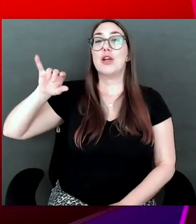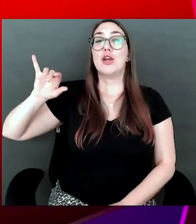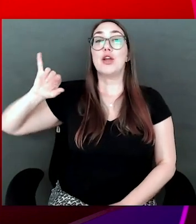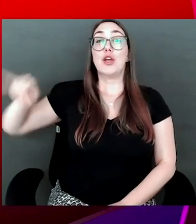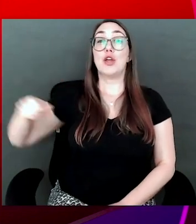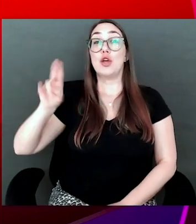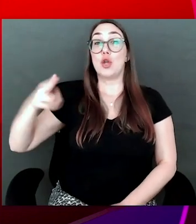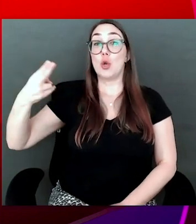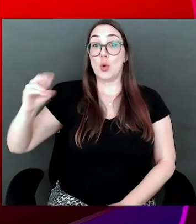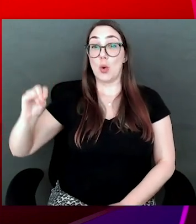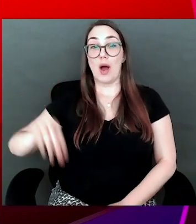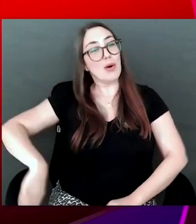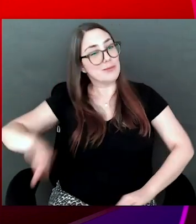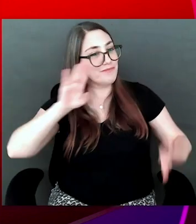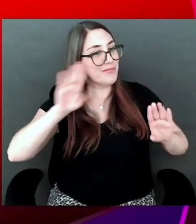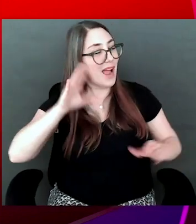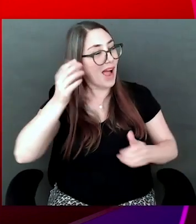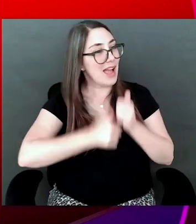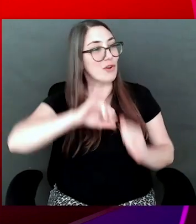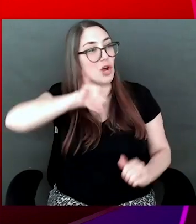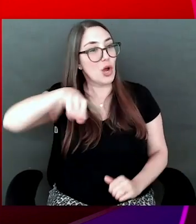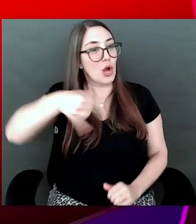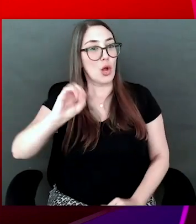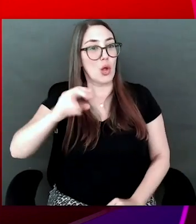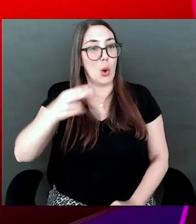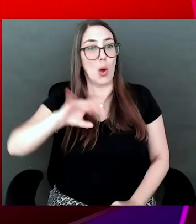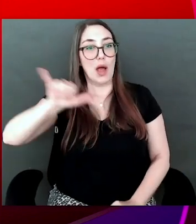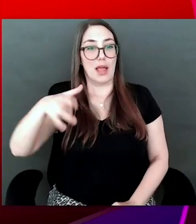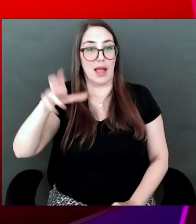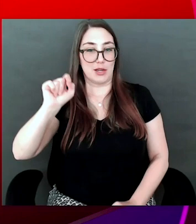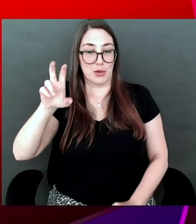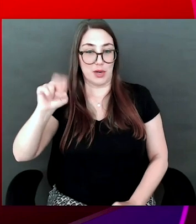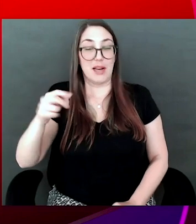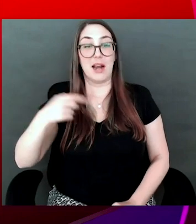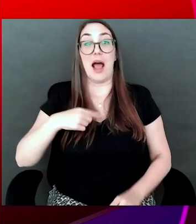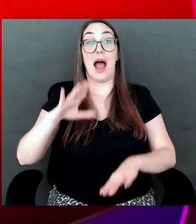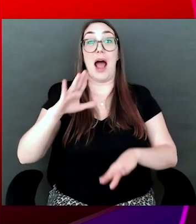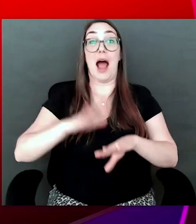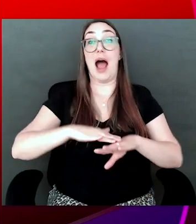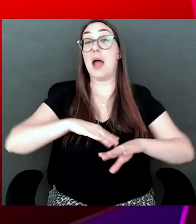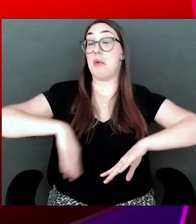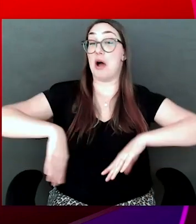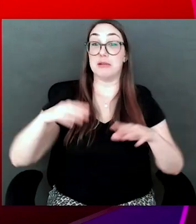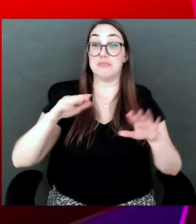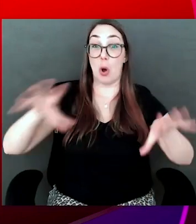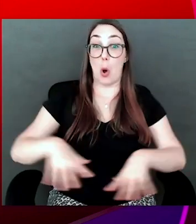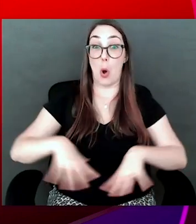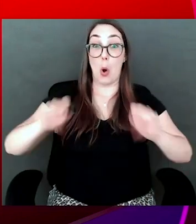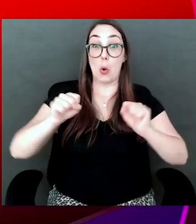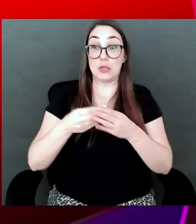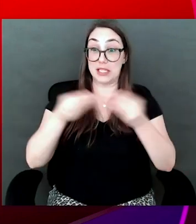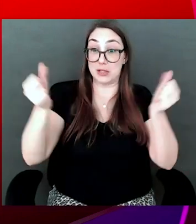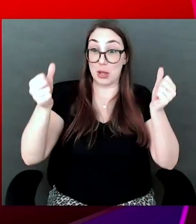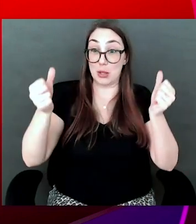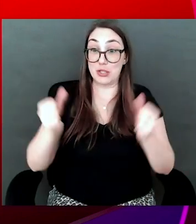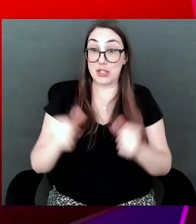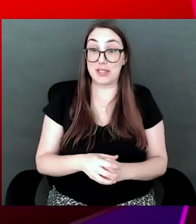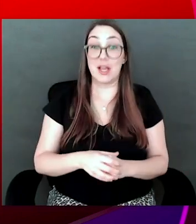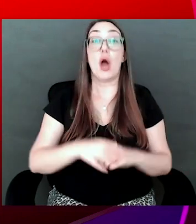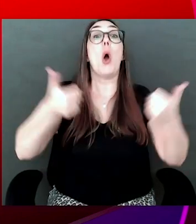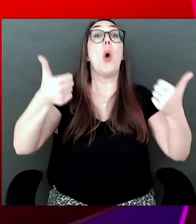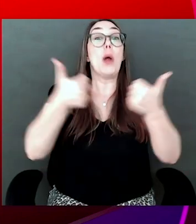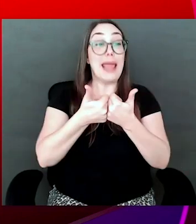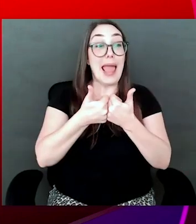Yeah, so hi everyone. My name is Juho Jantonen. I'm a senior solutions architect focusing on game server hosting solutions. So GameLift